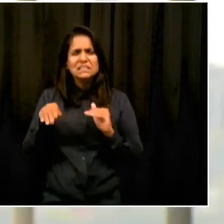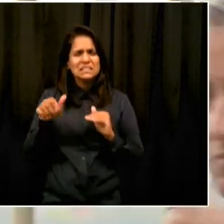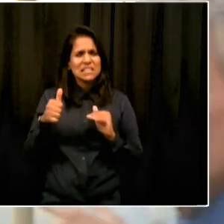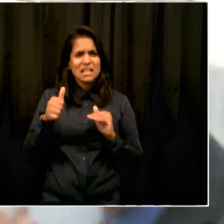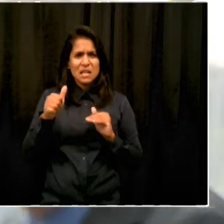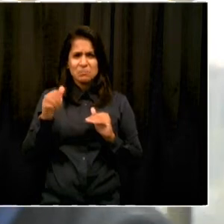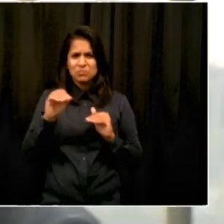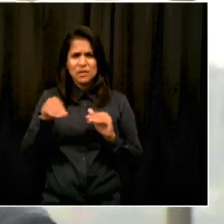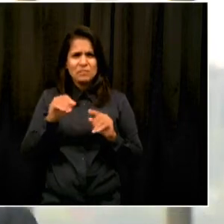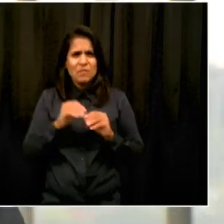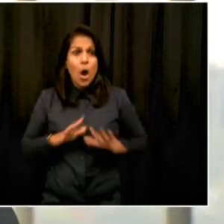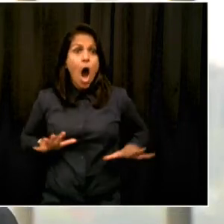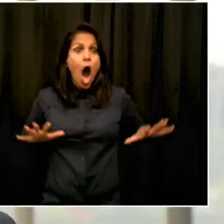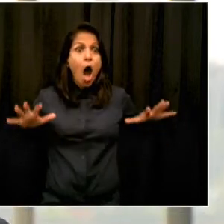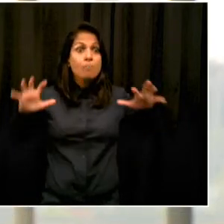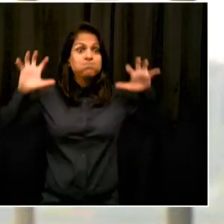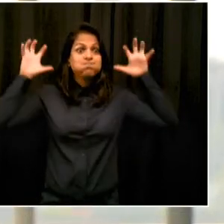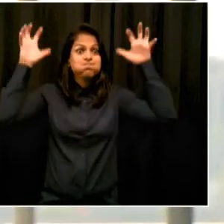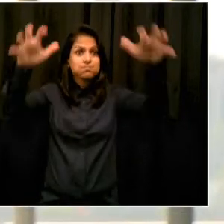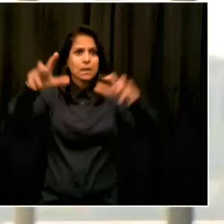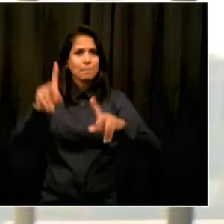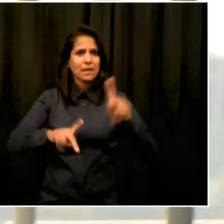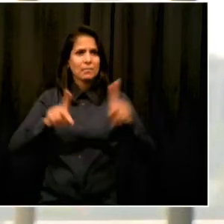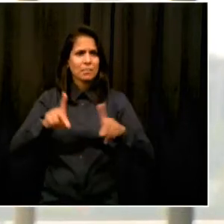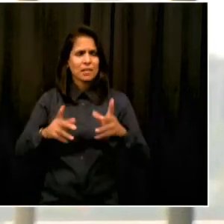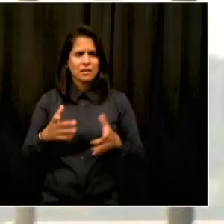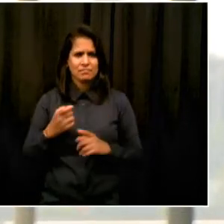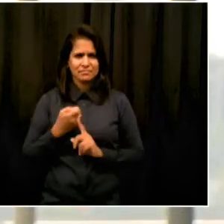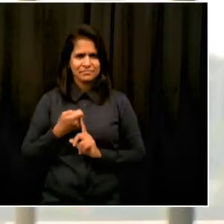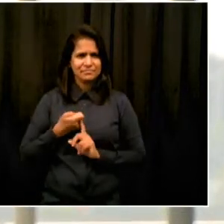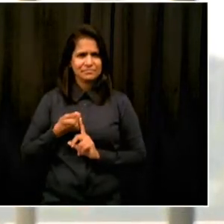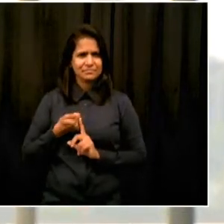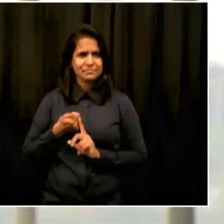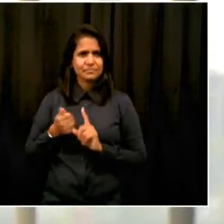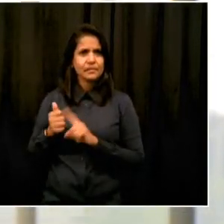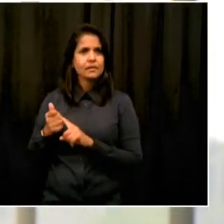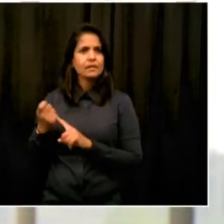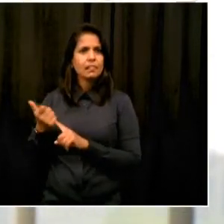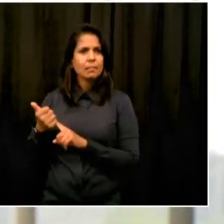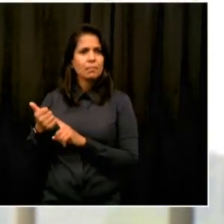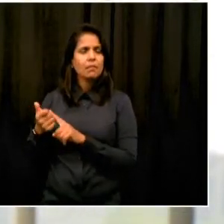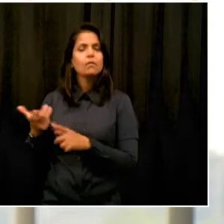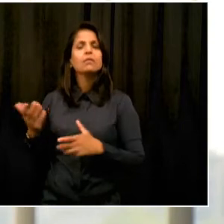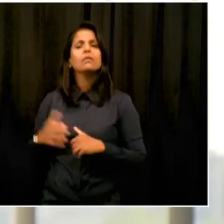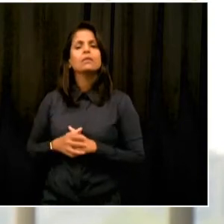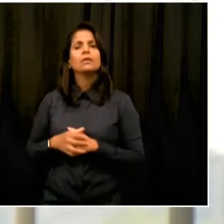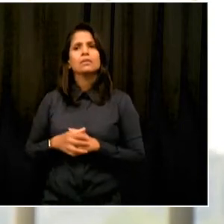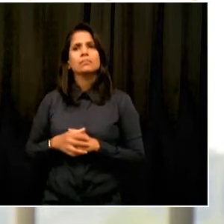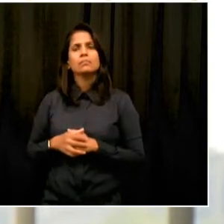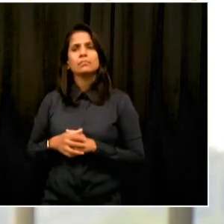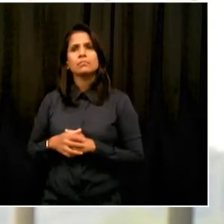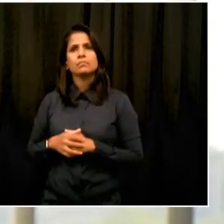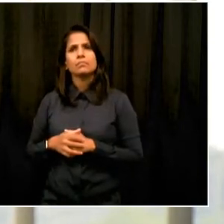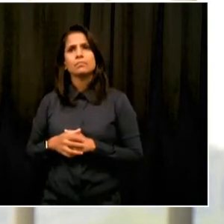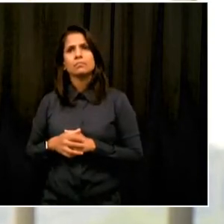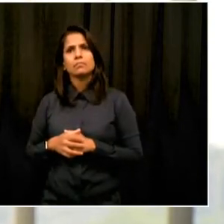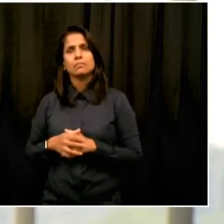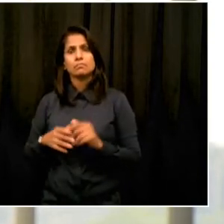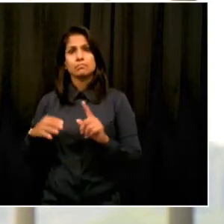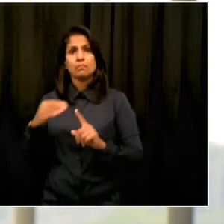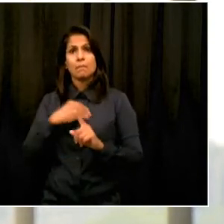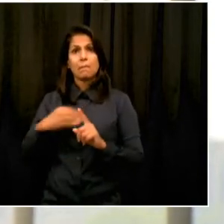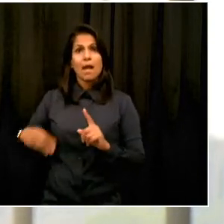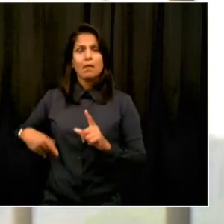Yeah, thank you, Barrett. First of all, thanks for doing this in person. It's a nice change of pace from the virtual format. But going back